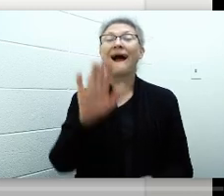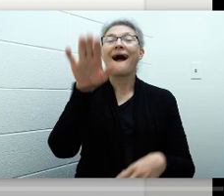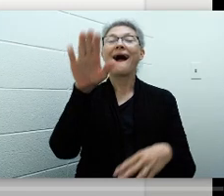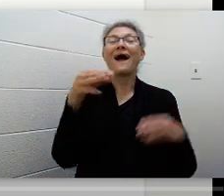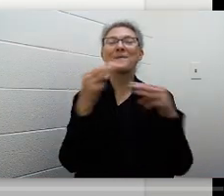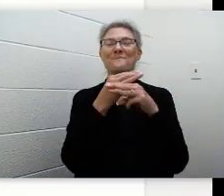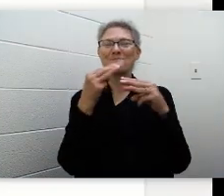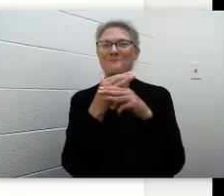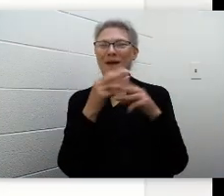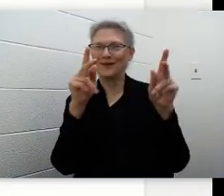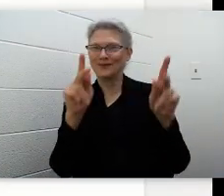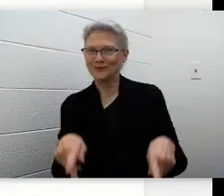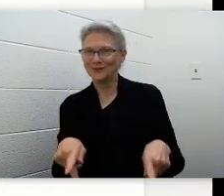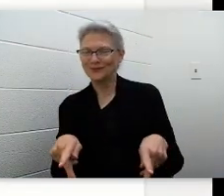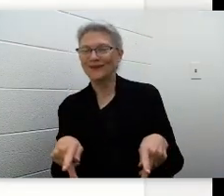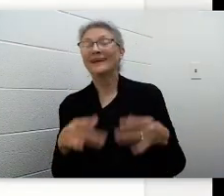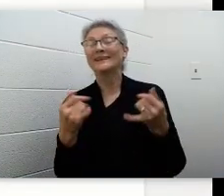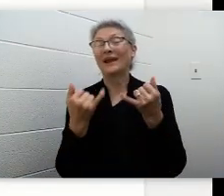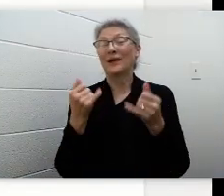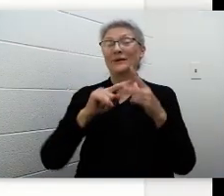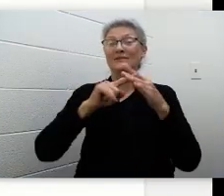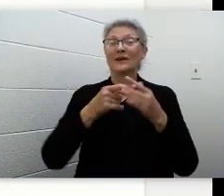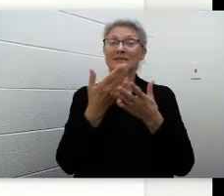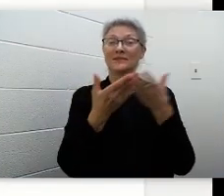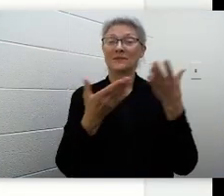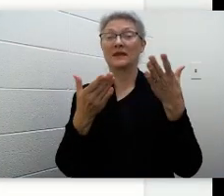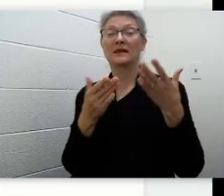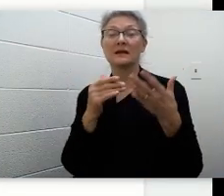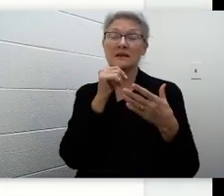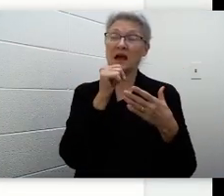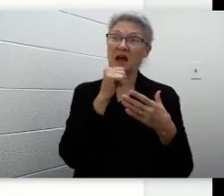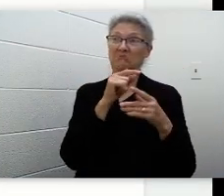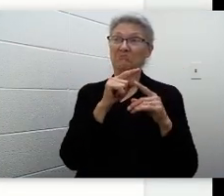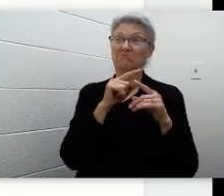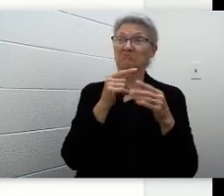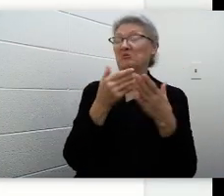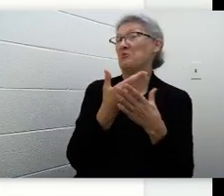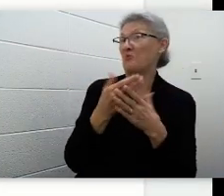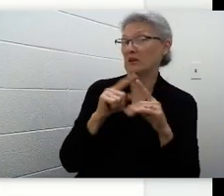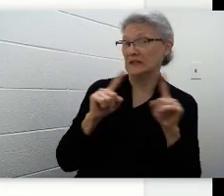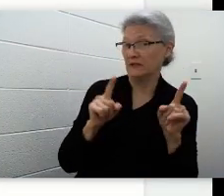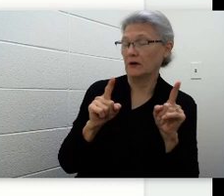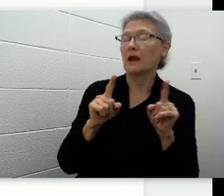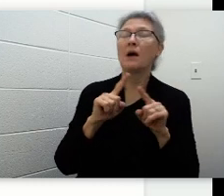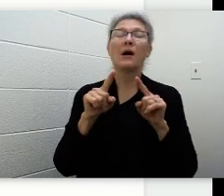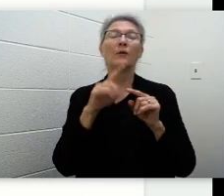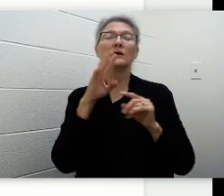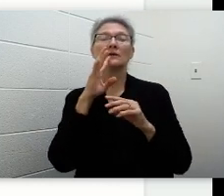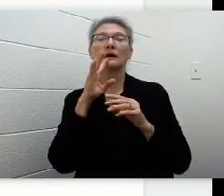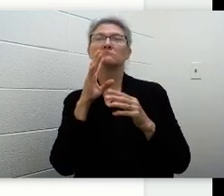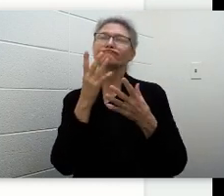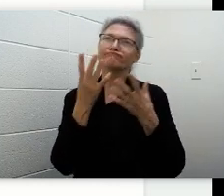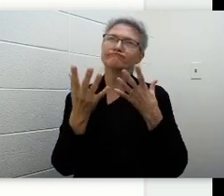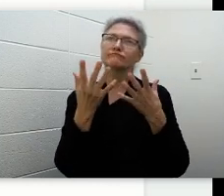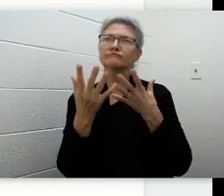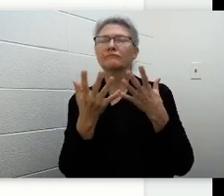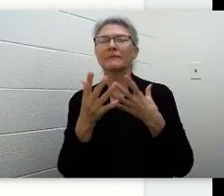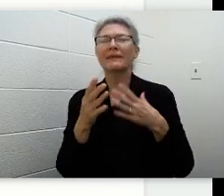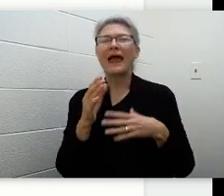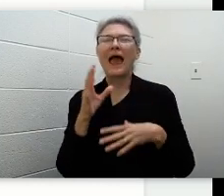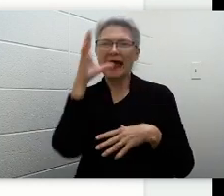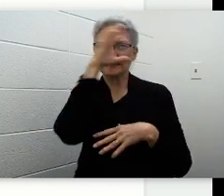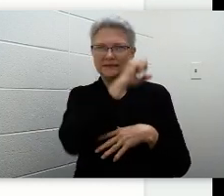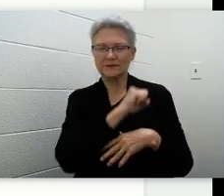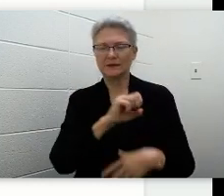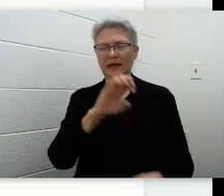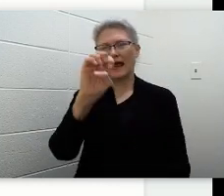Mathematicians, today we're going to be starting something, not something completely new, but we're going to be talking through some estimating. What was